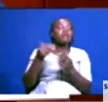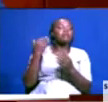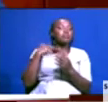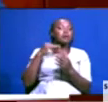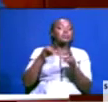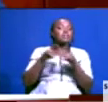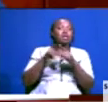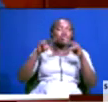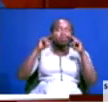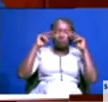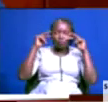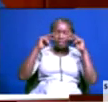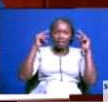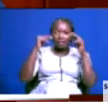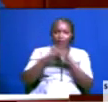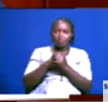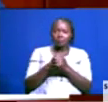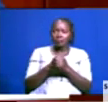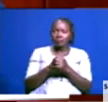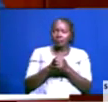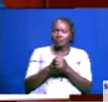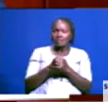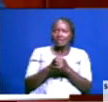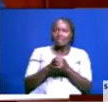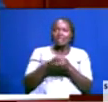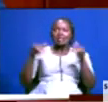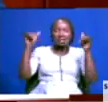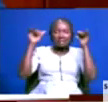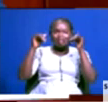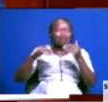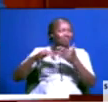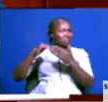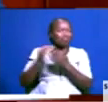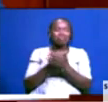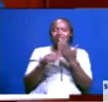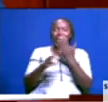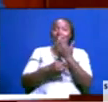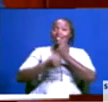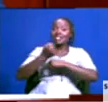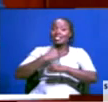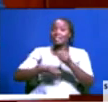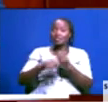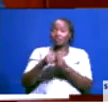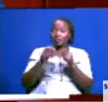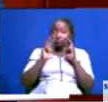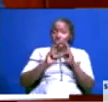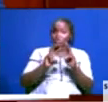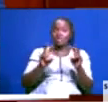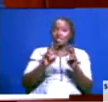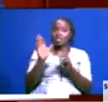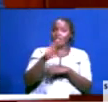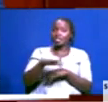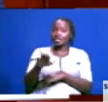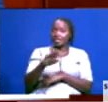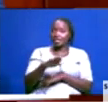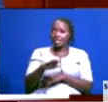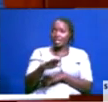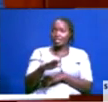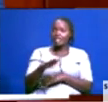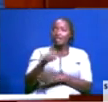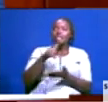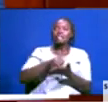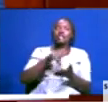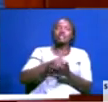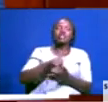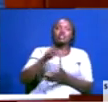ugaidi. This livestock rustling thing and the kind of activities we are seeing in those areas, including Marsabit,